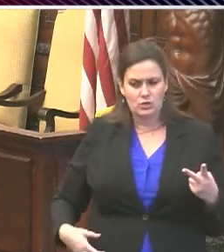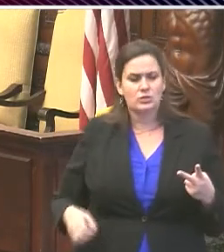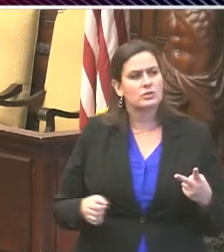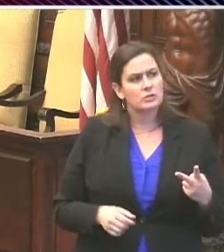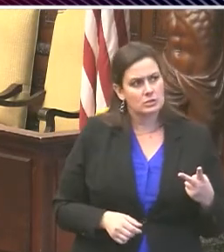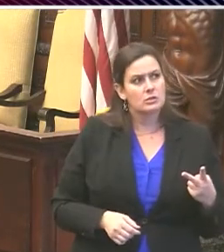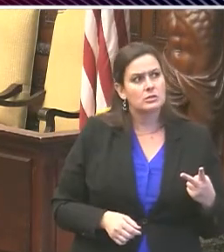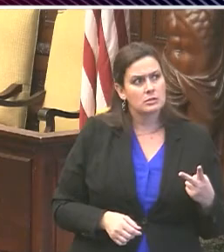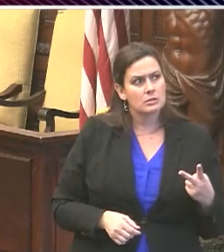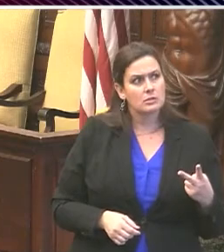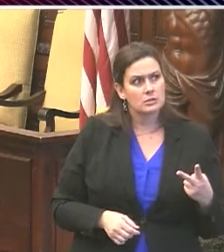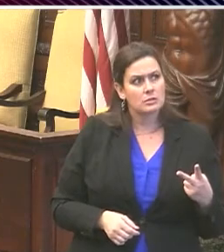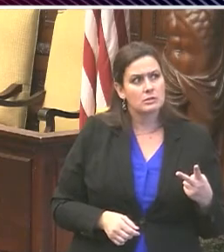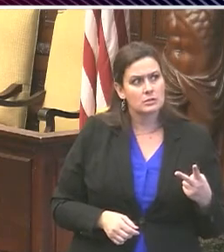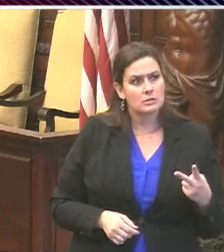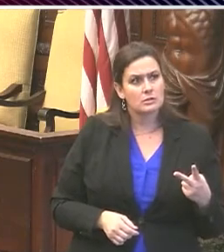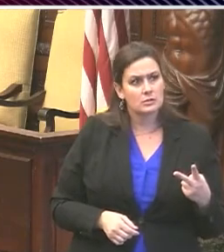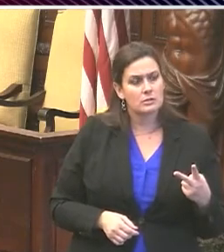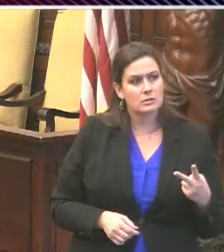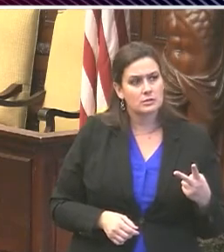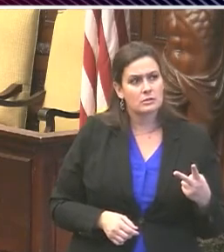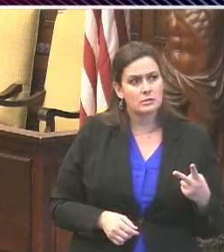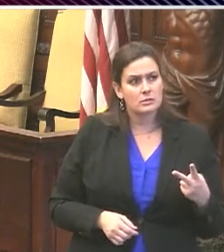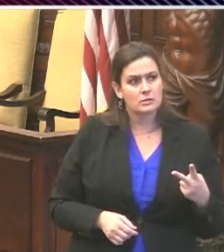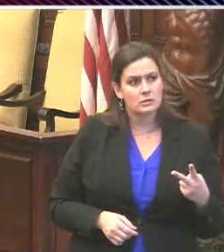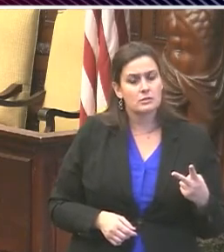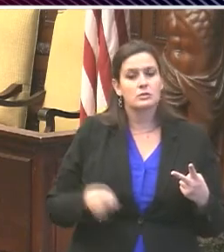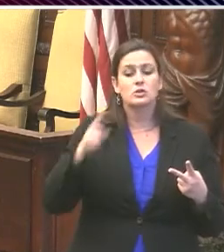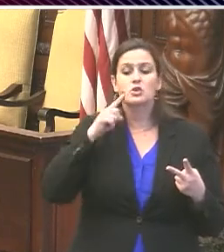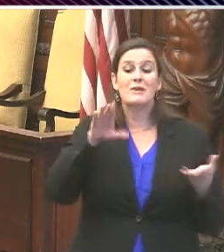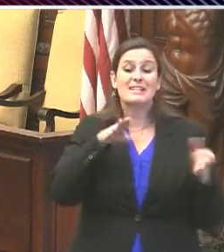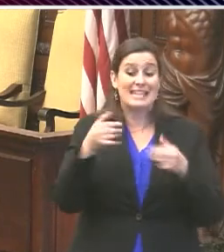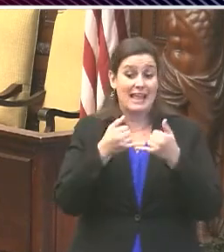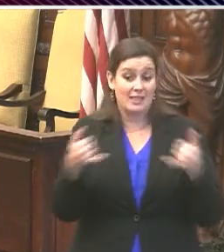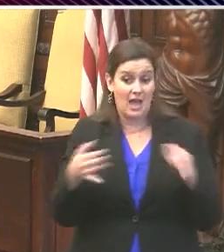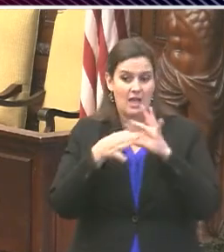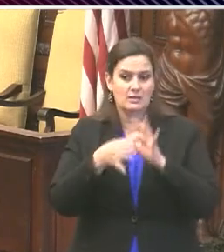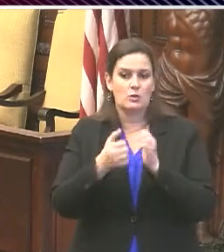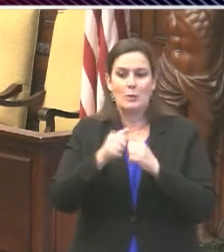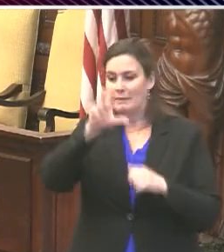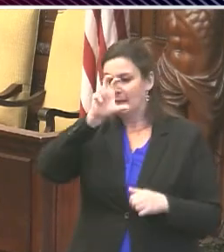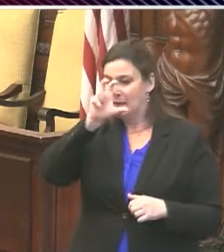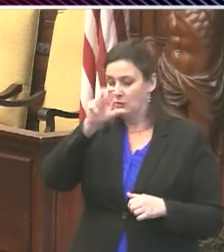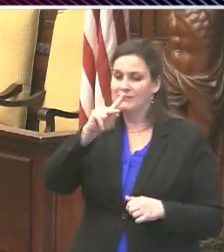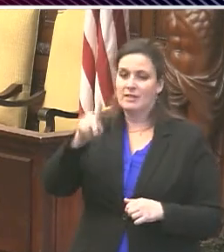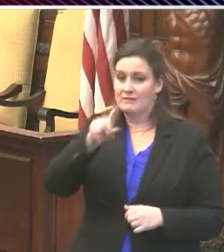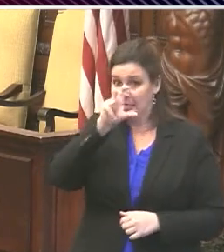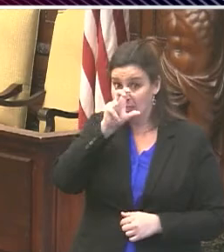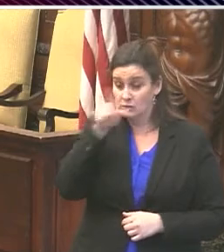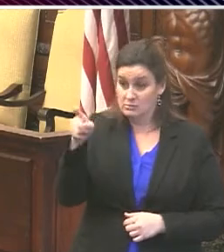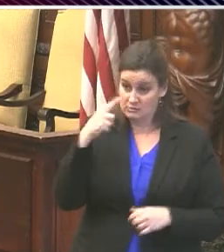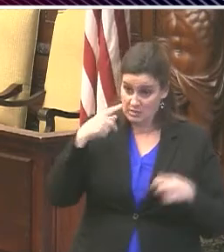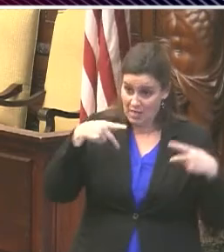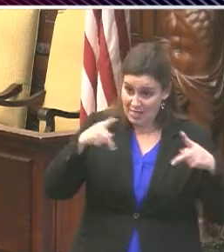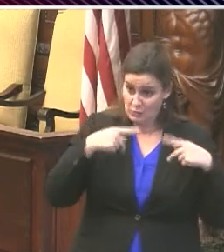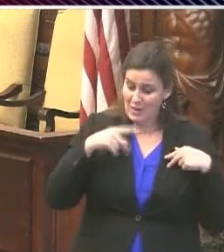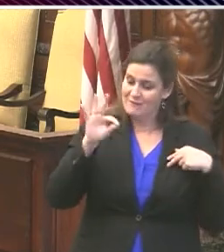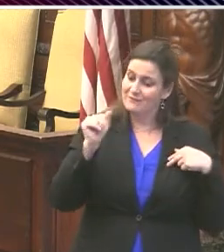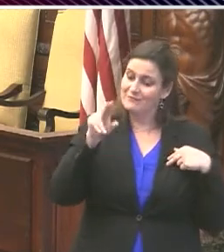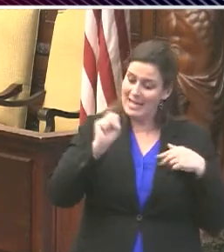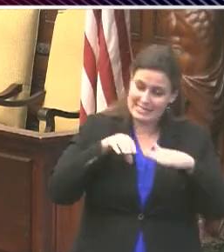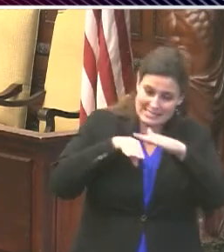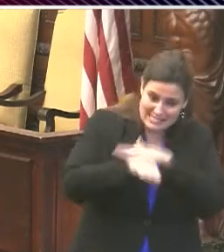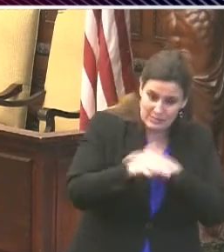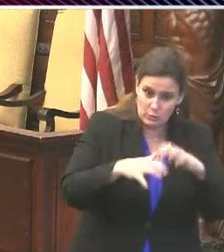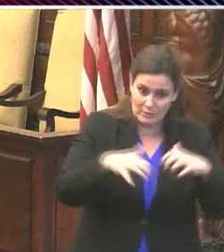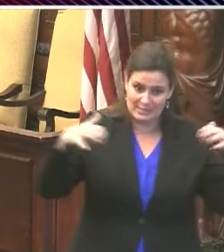a deadline when you are going to notify the Philadelphia Eagles about if they're going to allow fans into the stadiums this season, as their